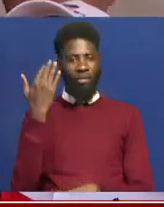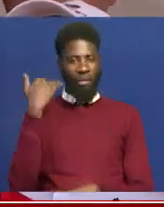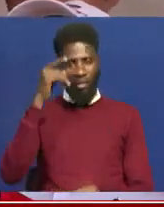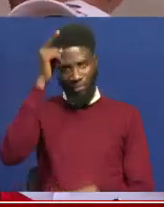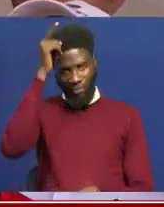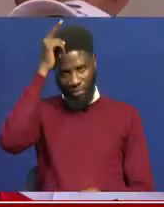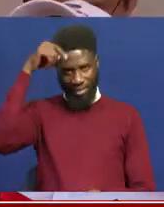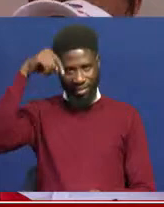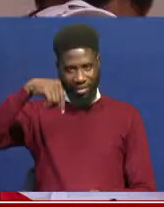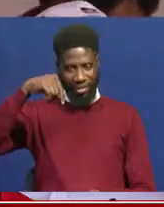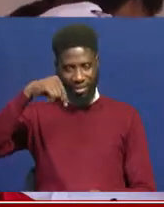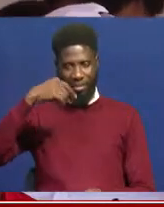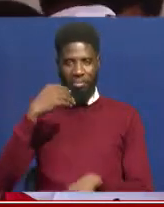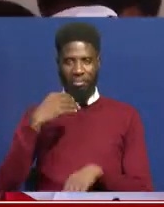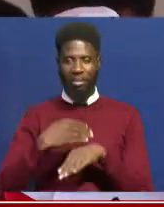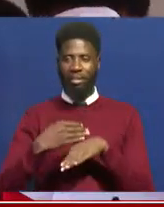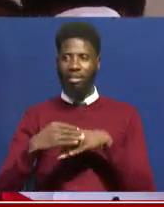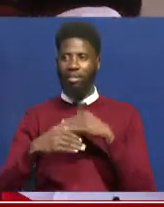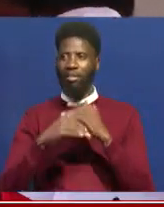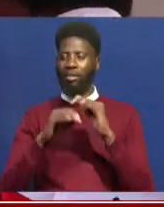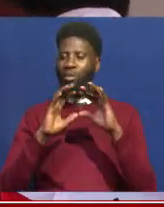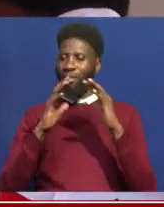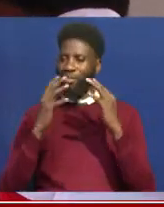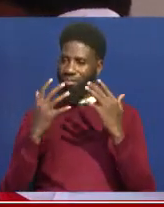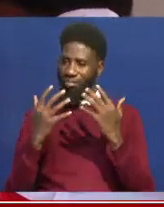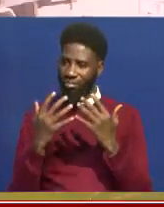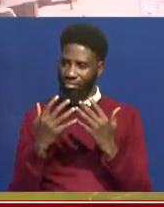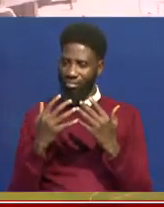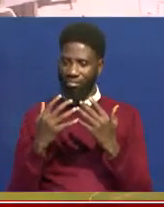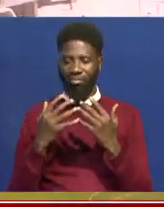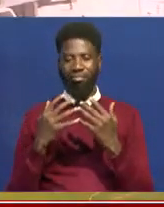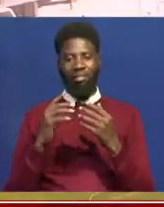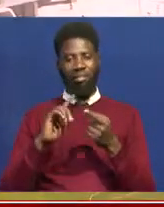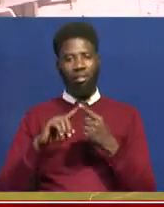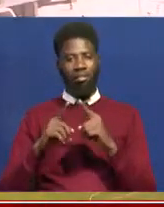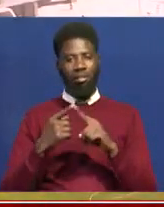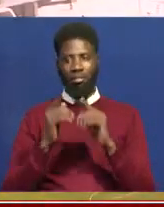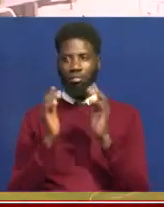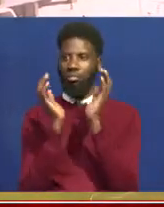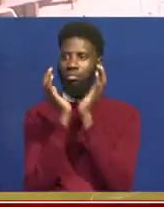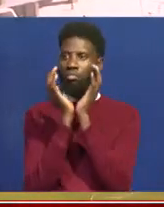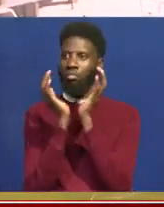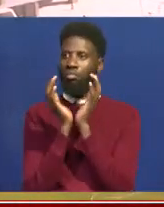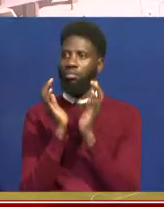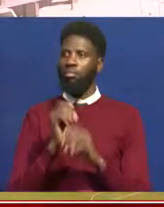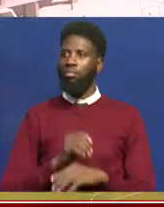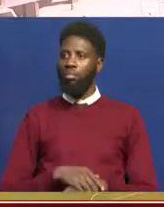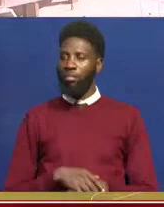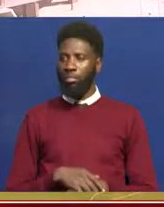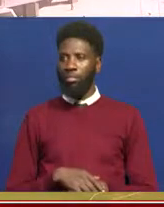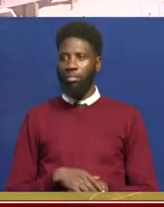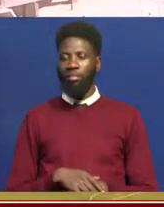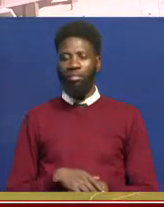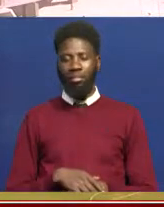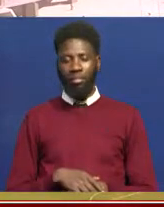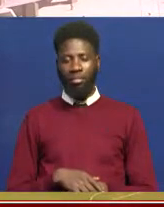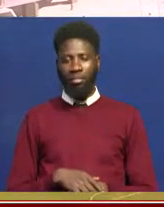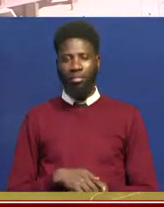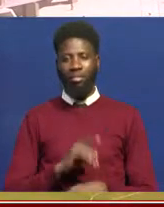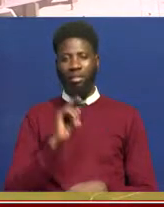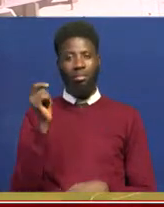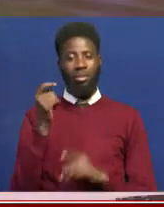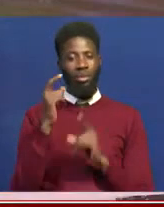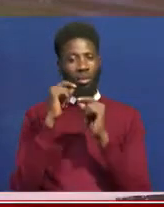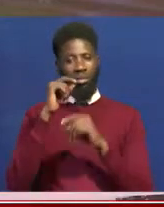village to build a world-class stadium. The head of state also said the government is committed to